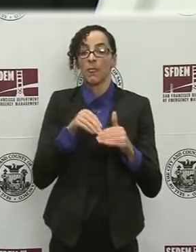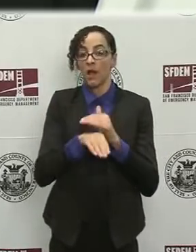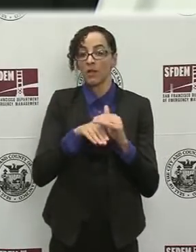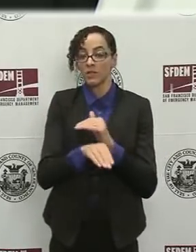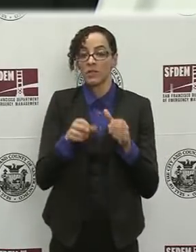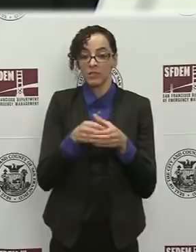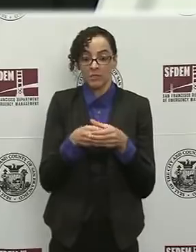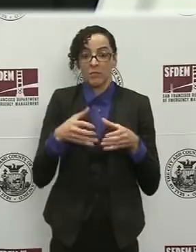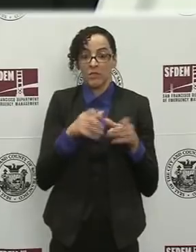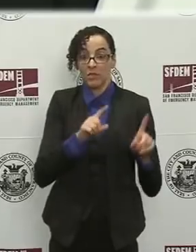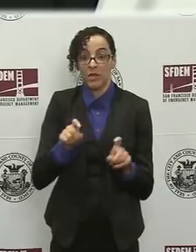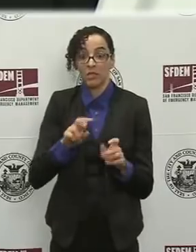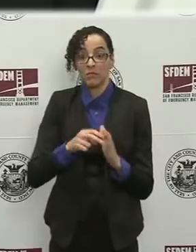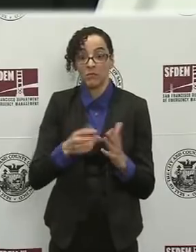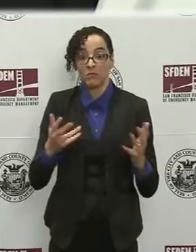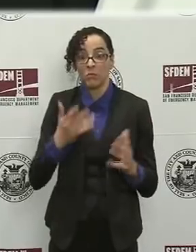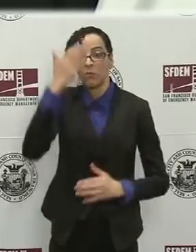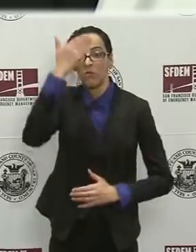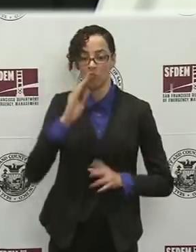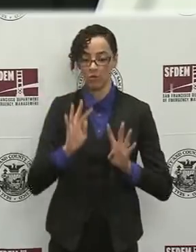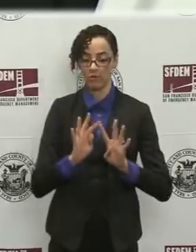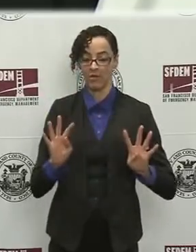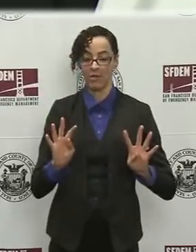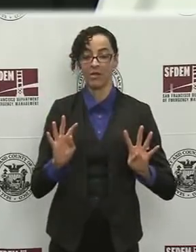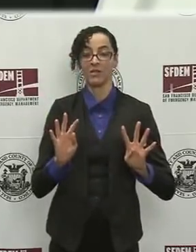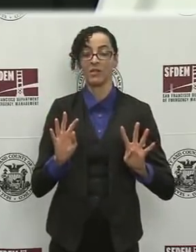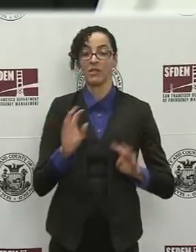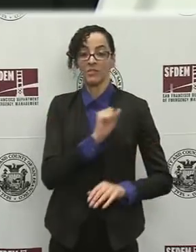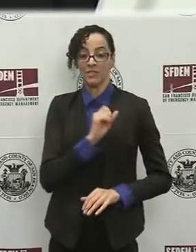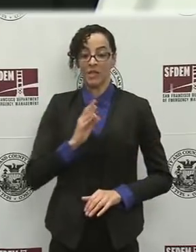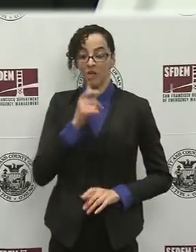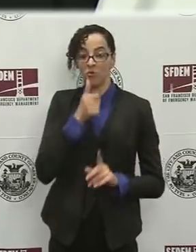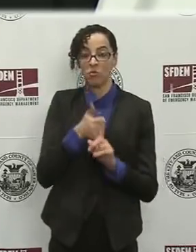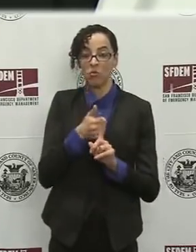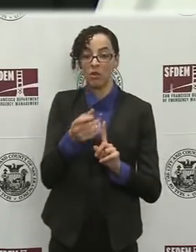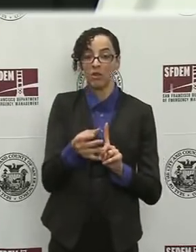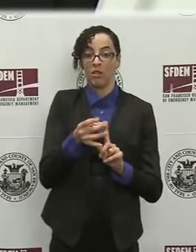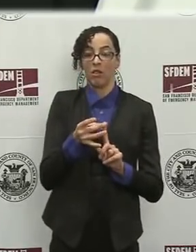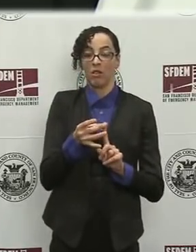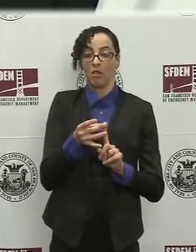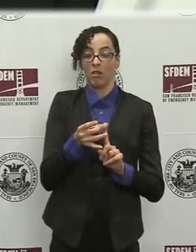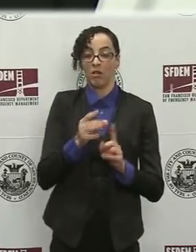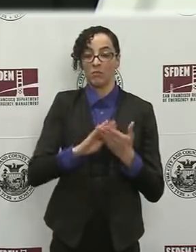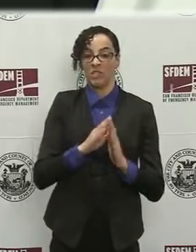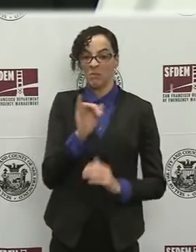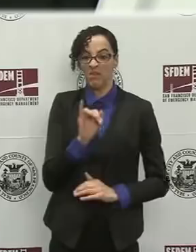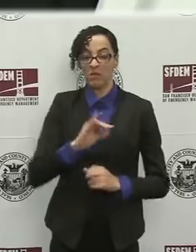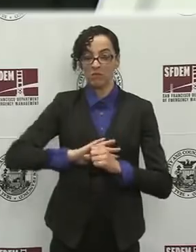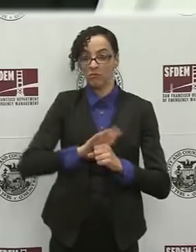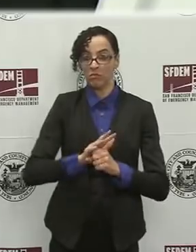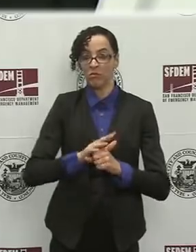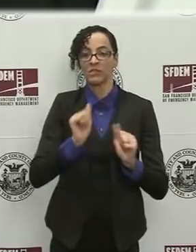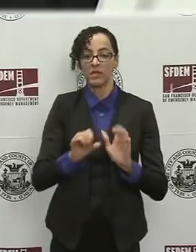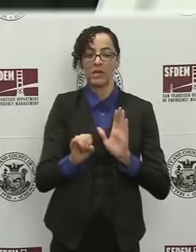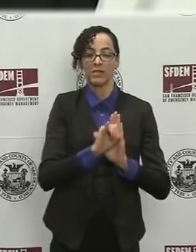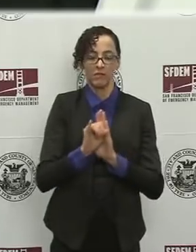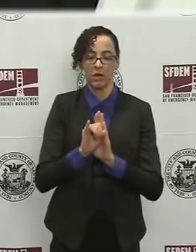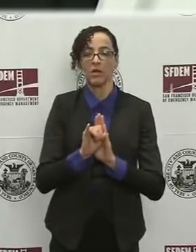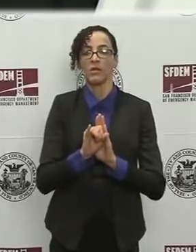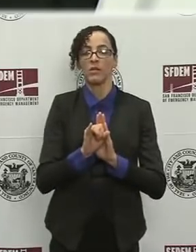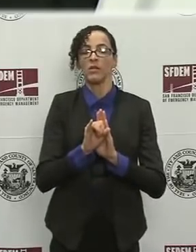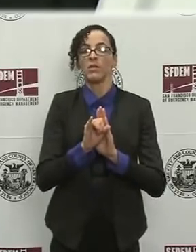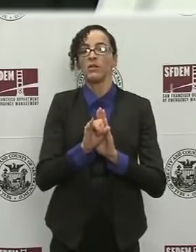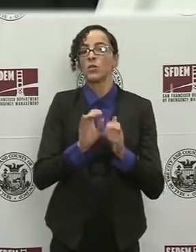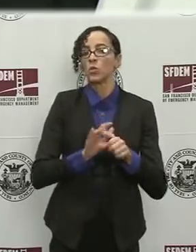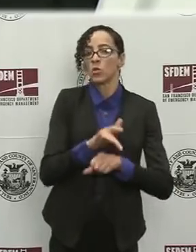staff who have become infected can be identified earlier and get the care that they need. It also means that frontline workers who